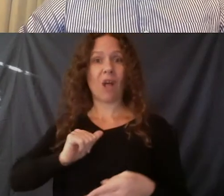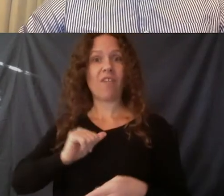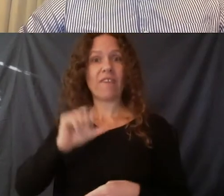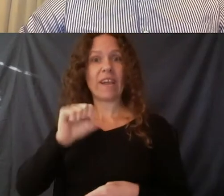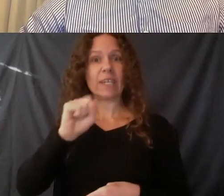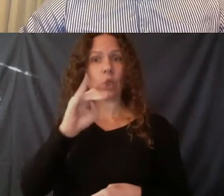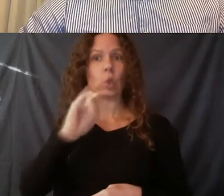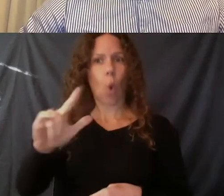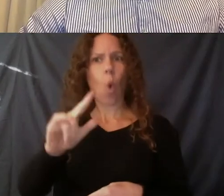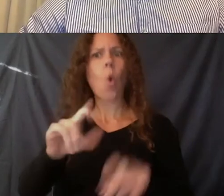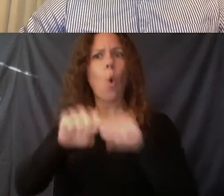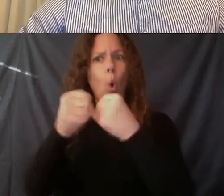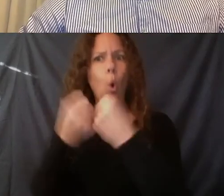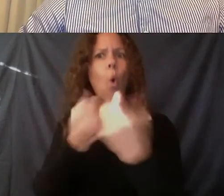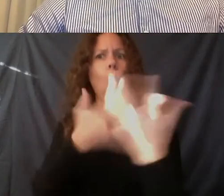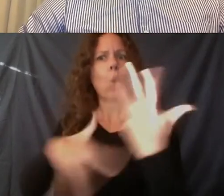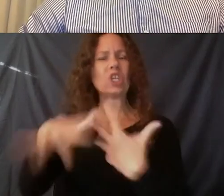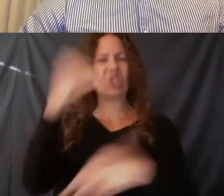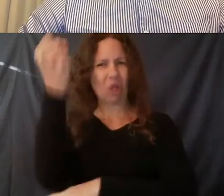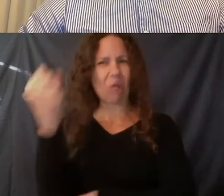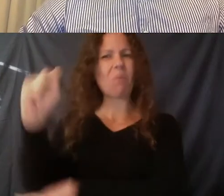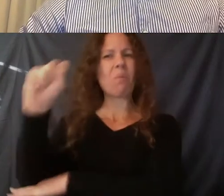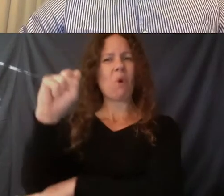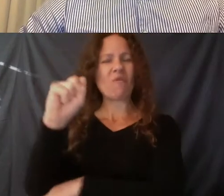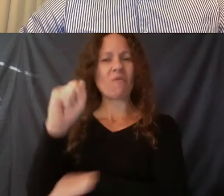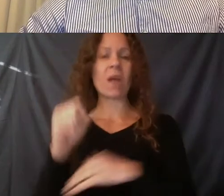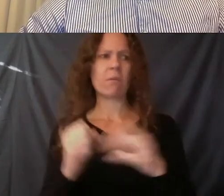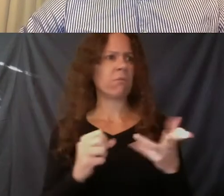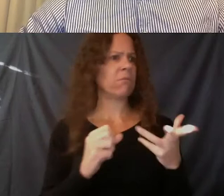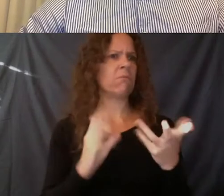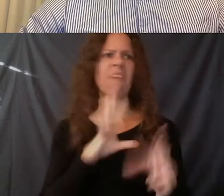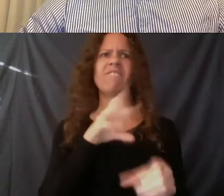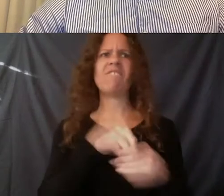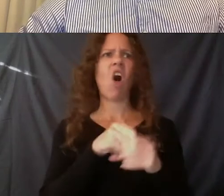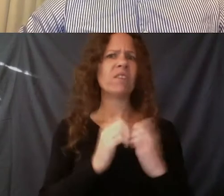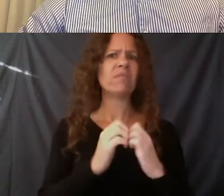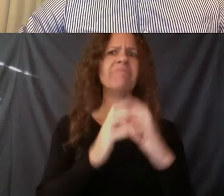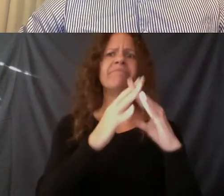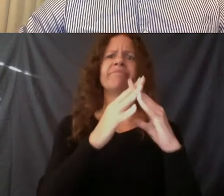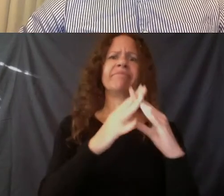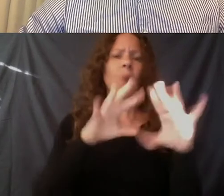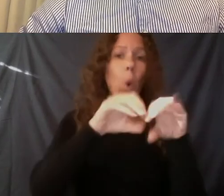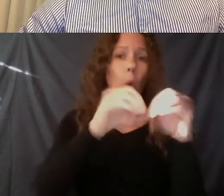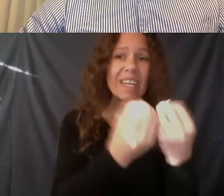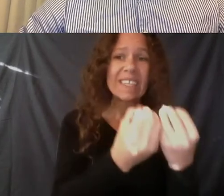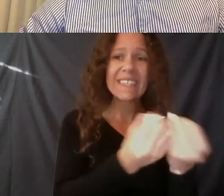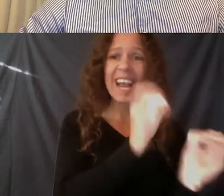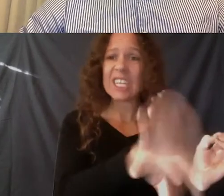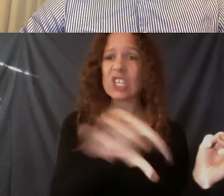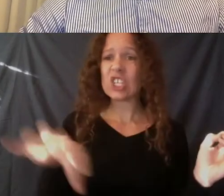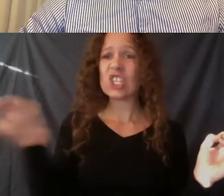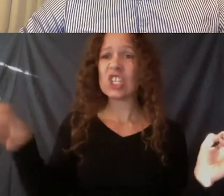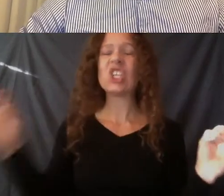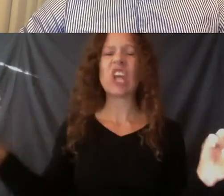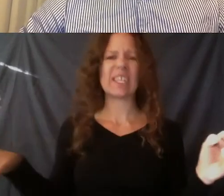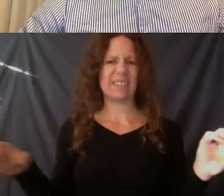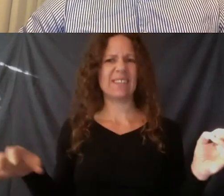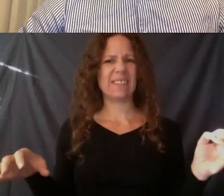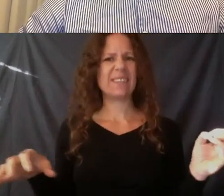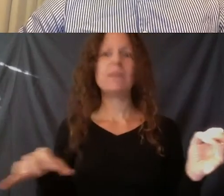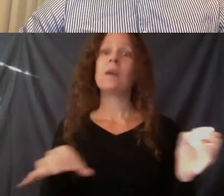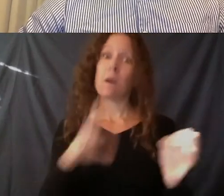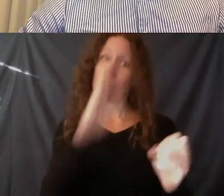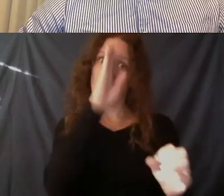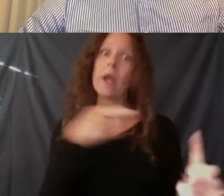person. I've been involved in building the organizations that have built and sustained various social movements, primarily the